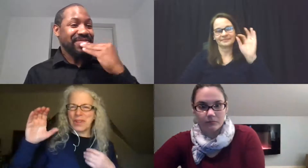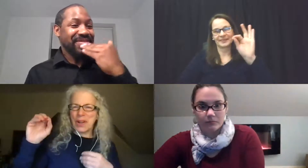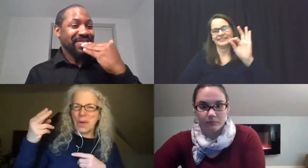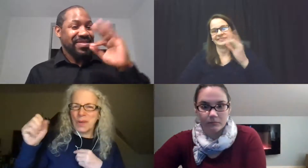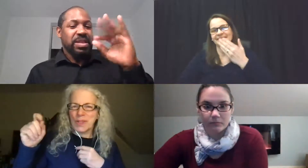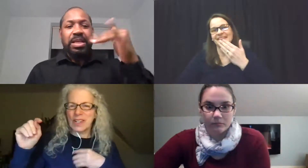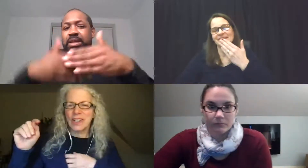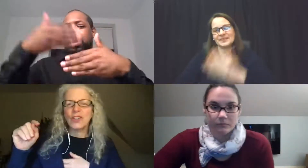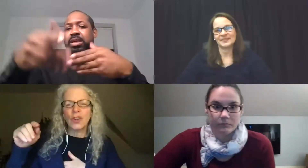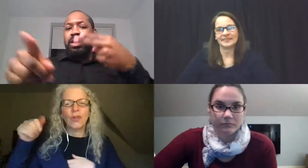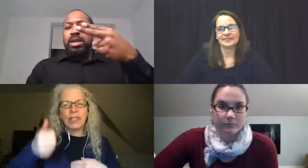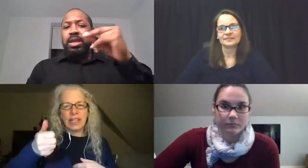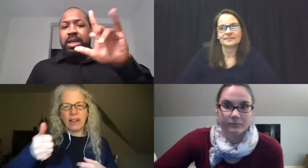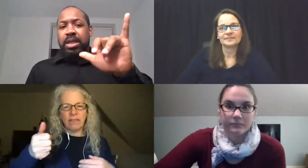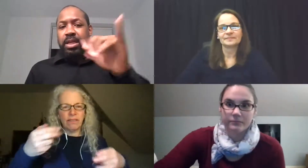screen.